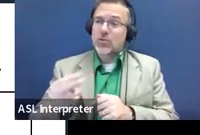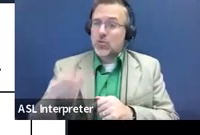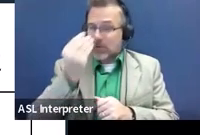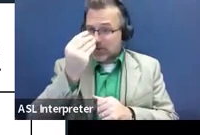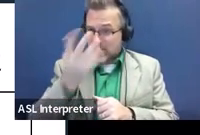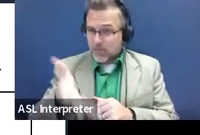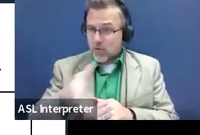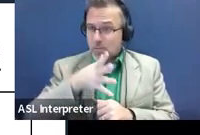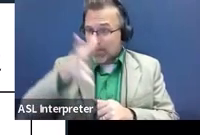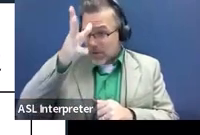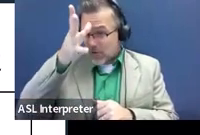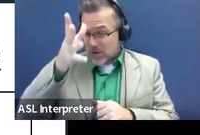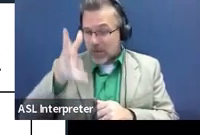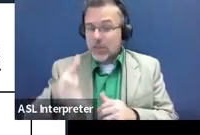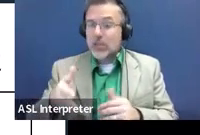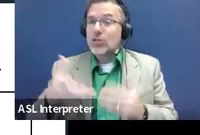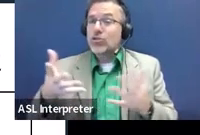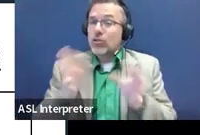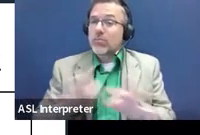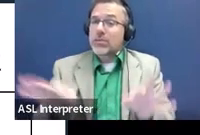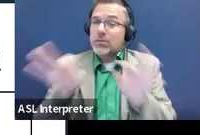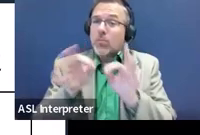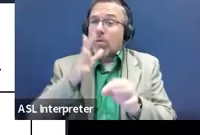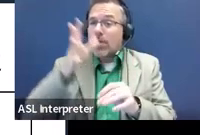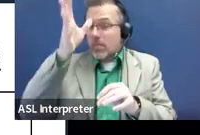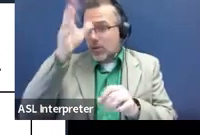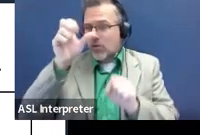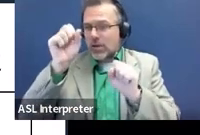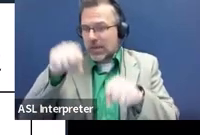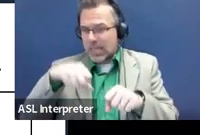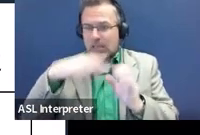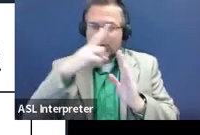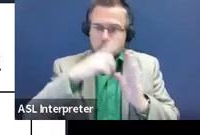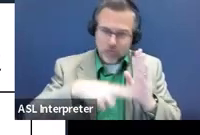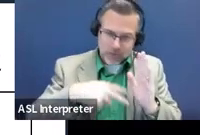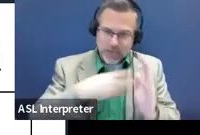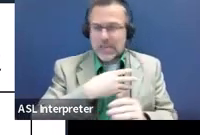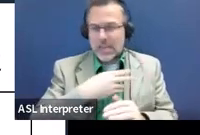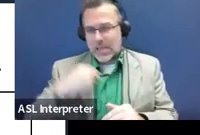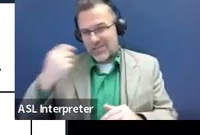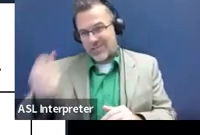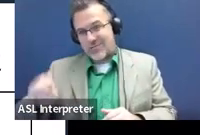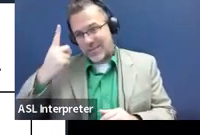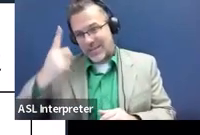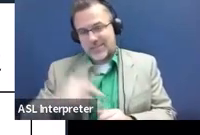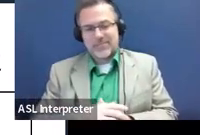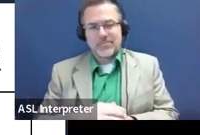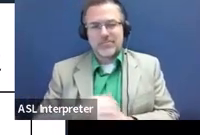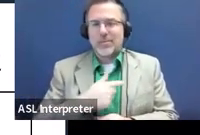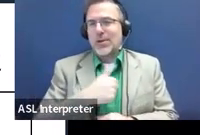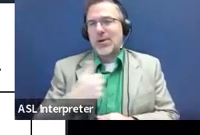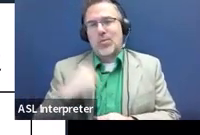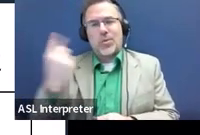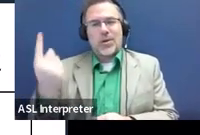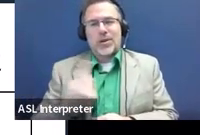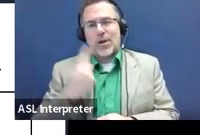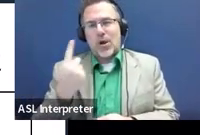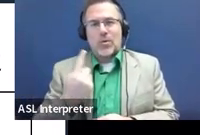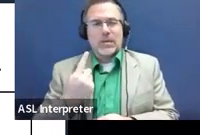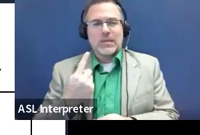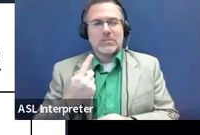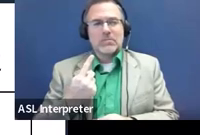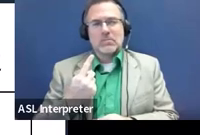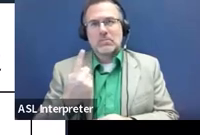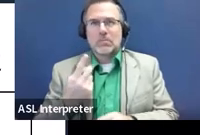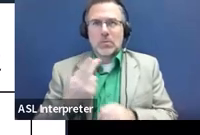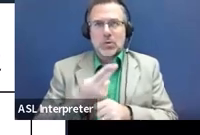parent is able to read it and understand it. So as much as we like to use our acronyms and our